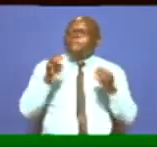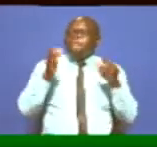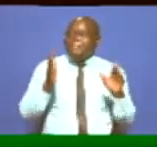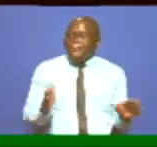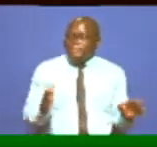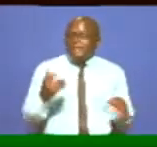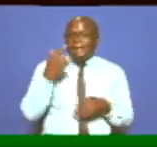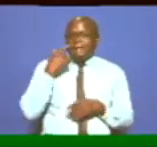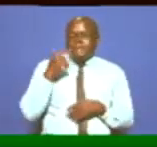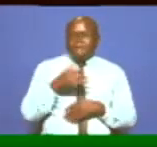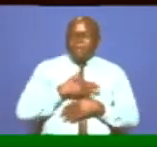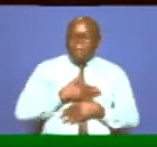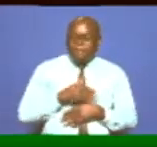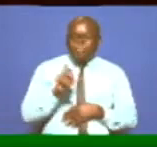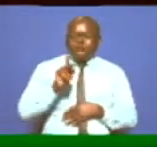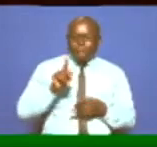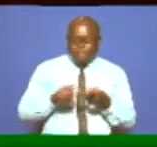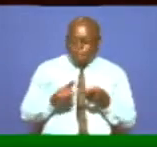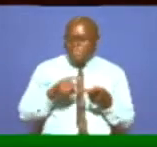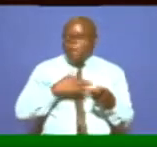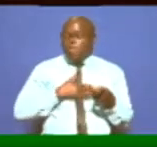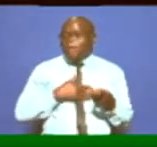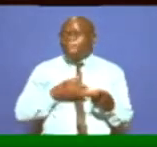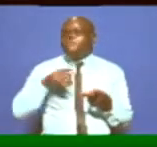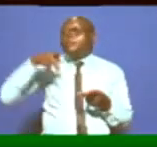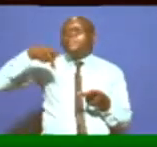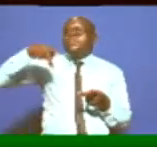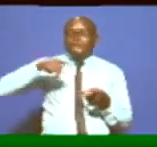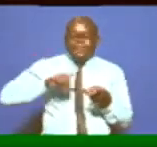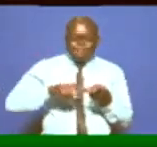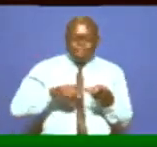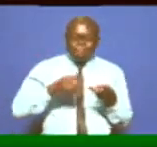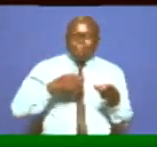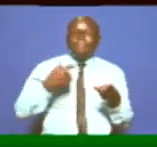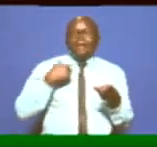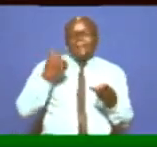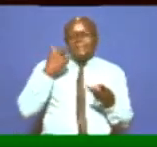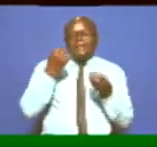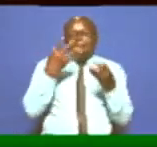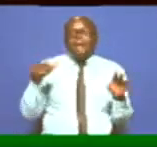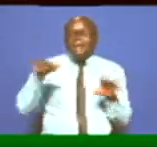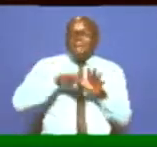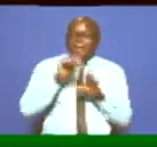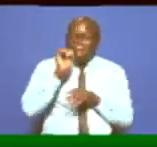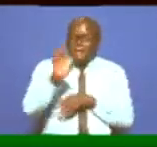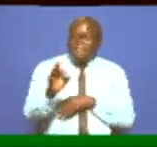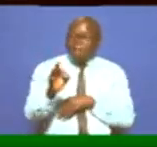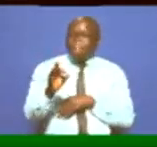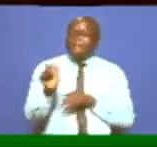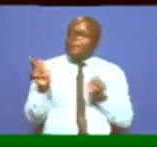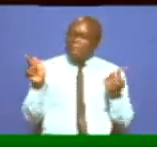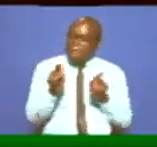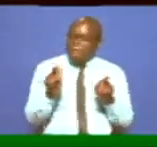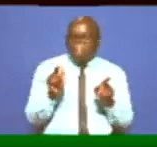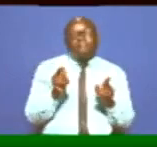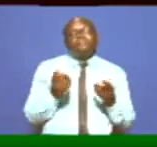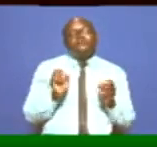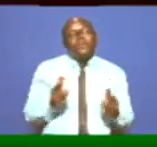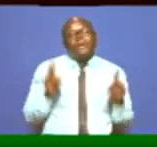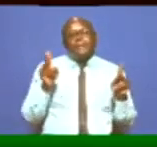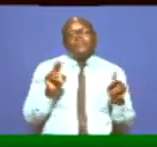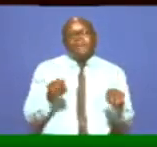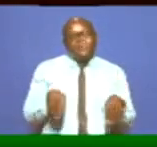Honorable Kutuin, I see the Honorable Pukose, I see quite a number of members. If you are going to be brief, we are going to be